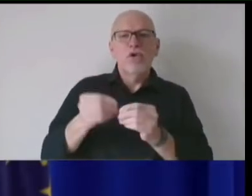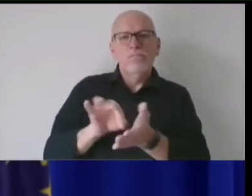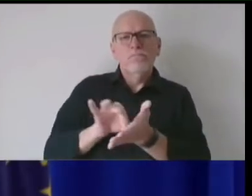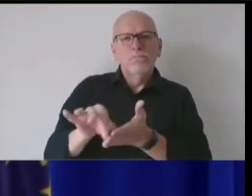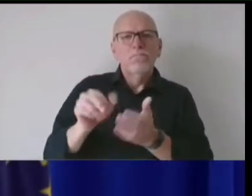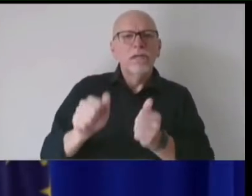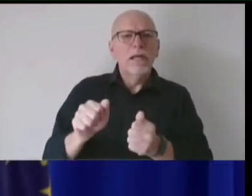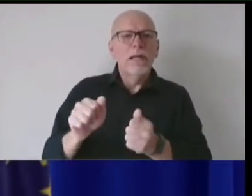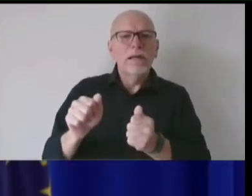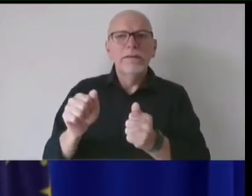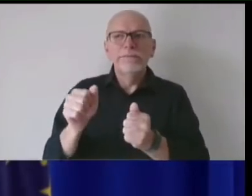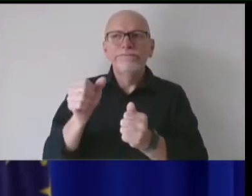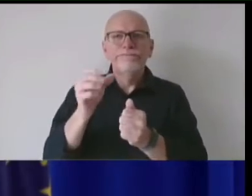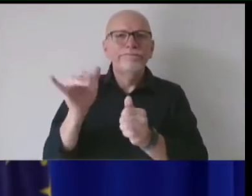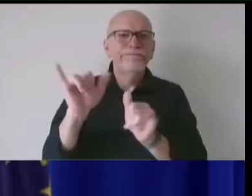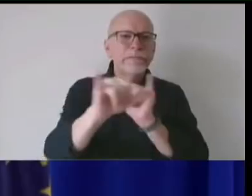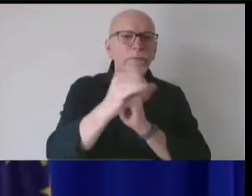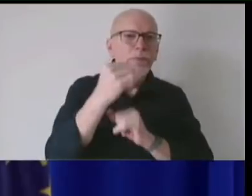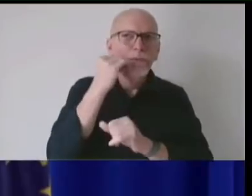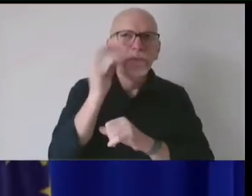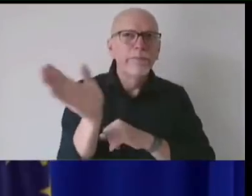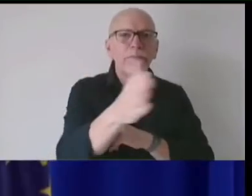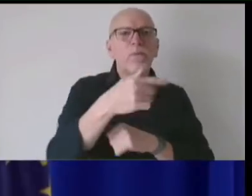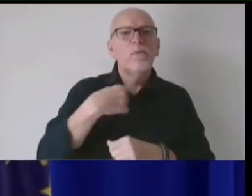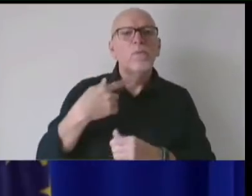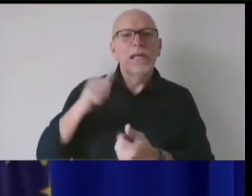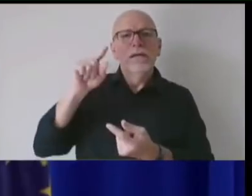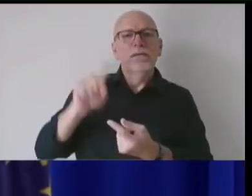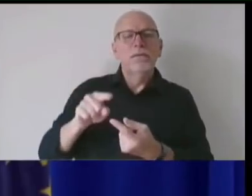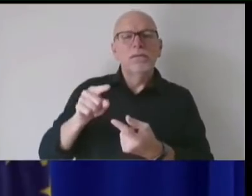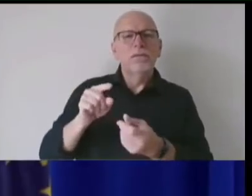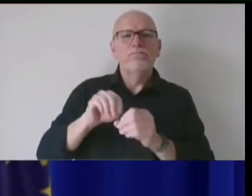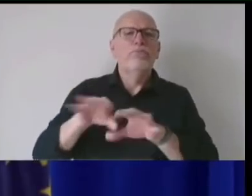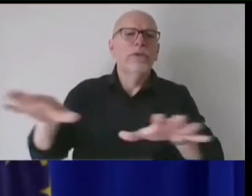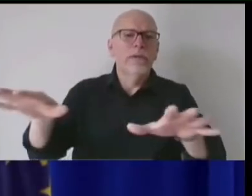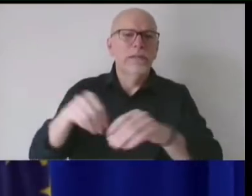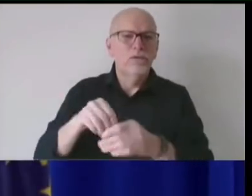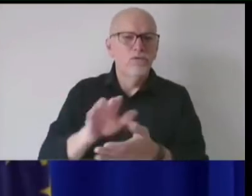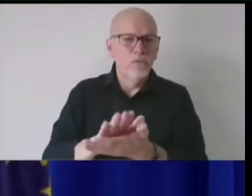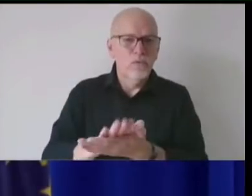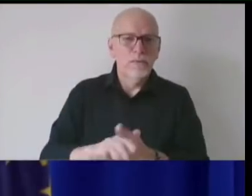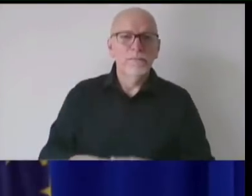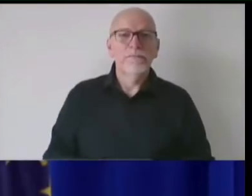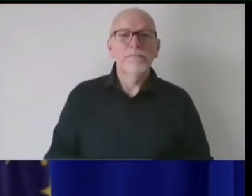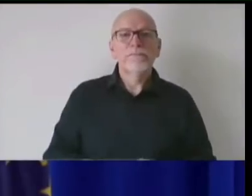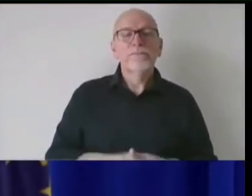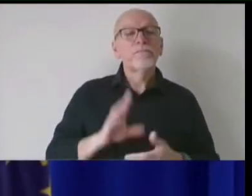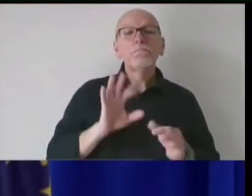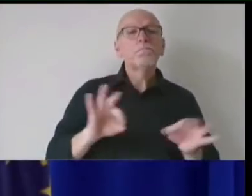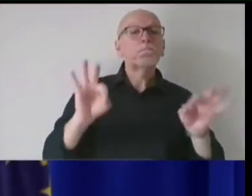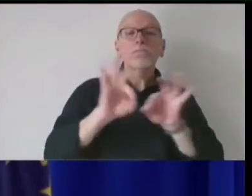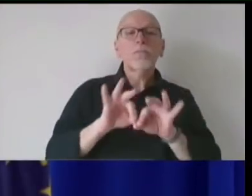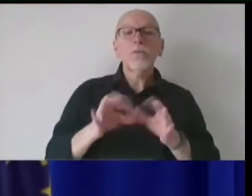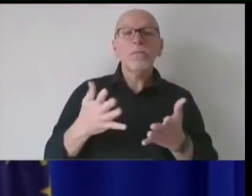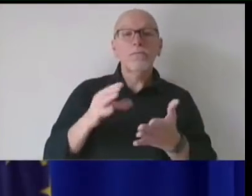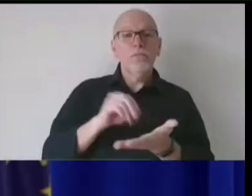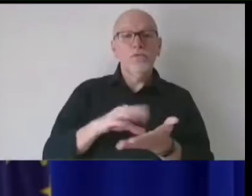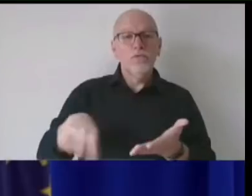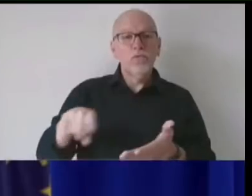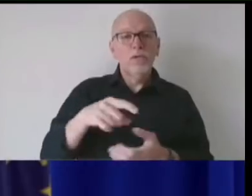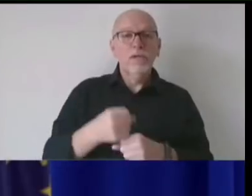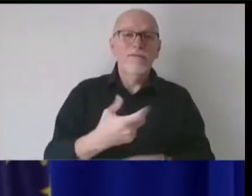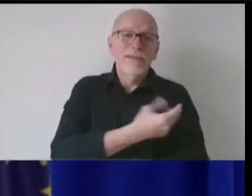be quarantined and we can decrease, hopefully, the transmission within the schools. The main thing, though, is for students to get